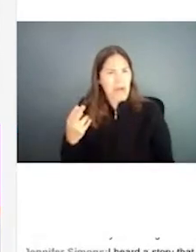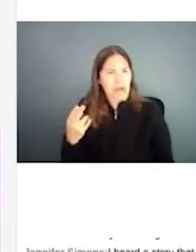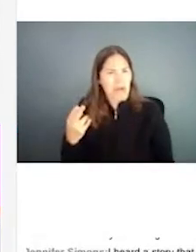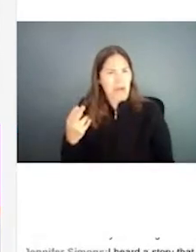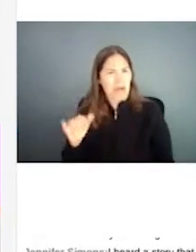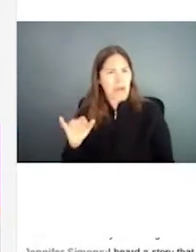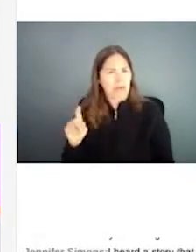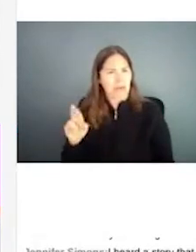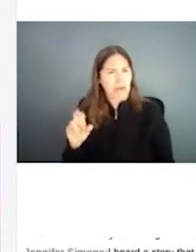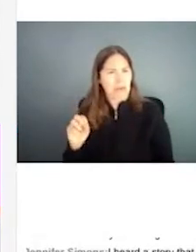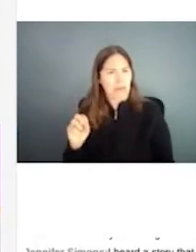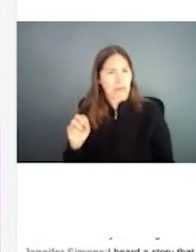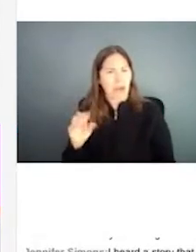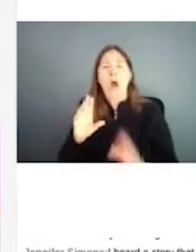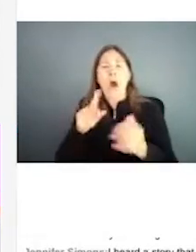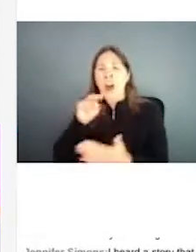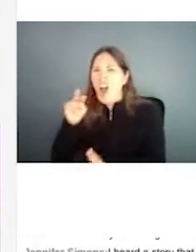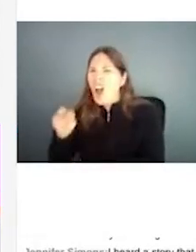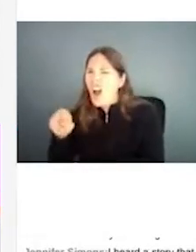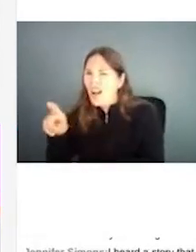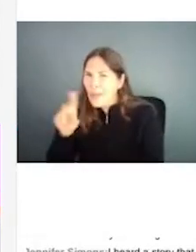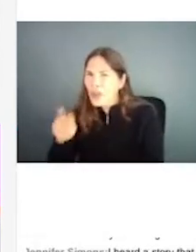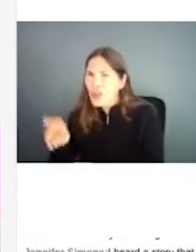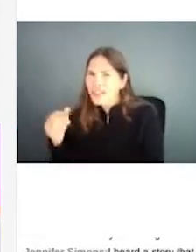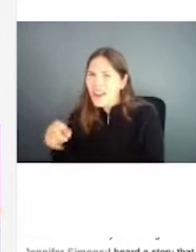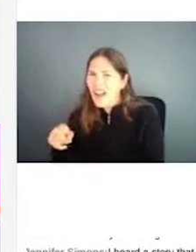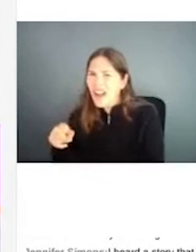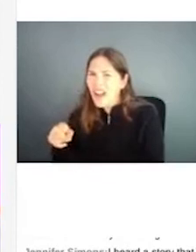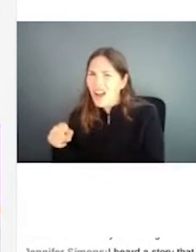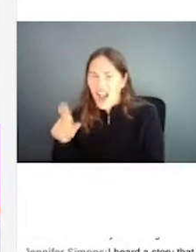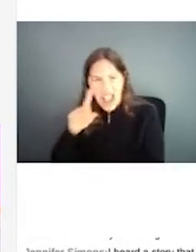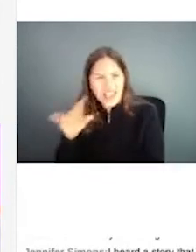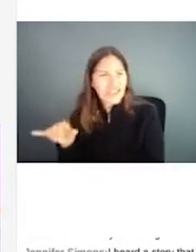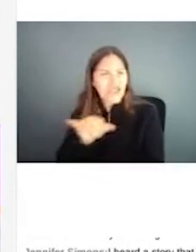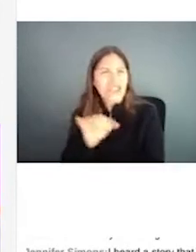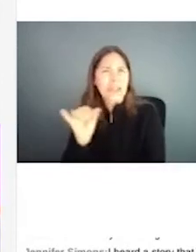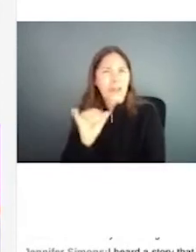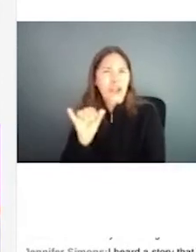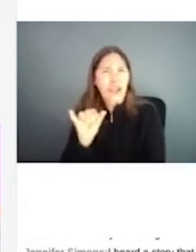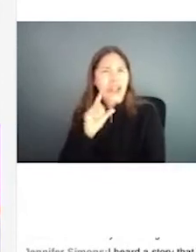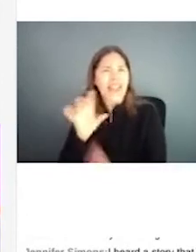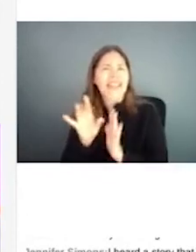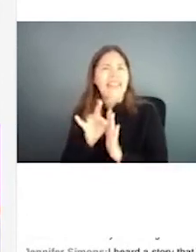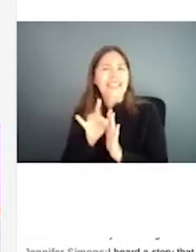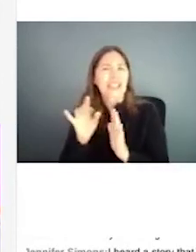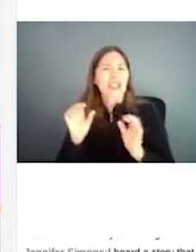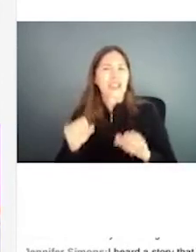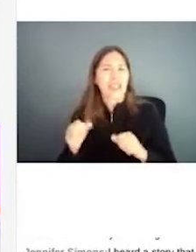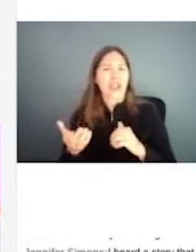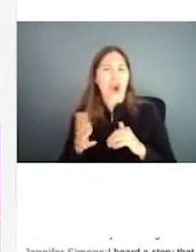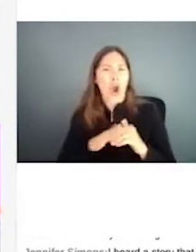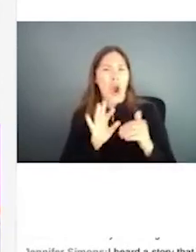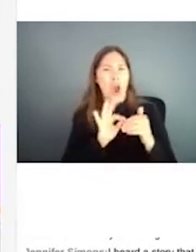And I will be getting those. Oh, Hydro Flask, yeah. I think they're all in the same category, those stickers that can go on and then